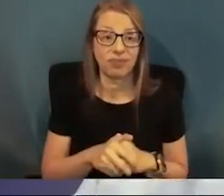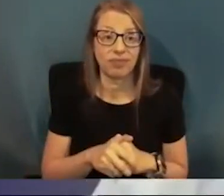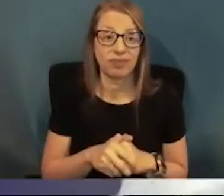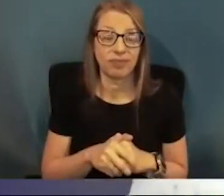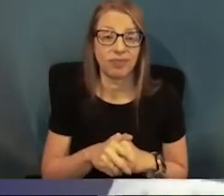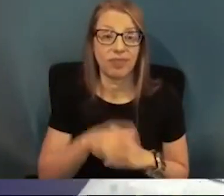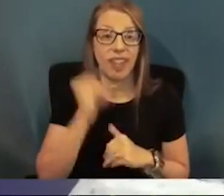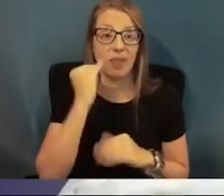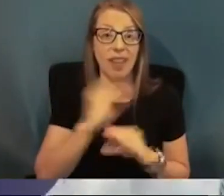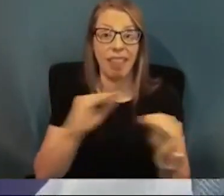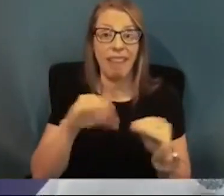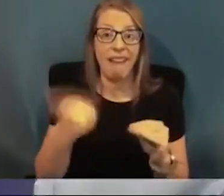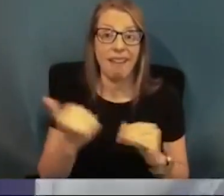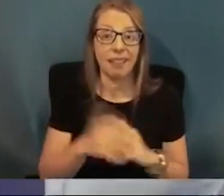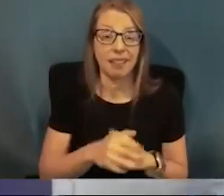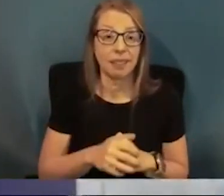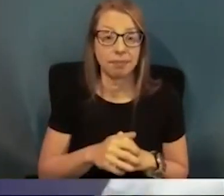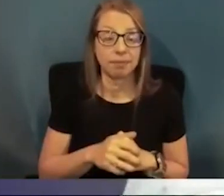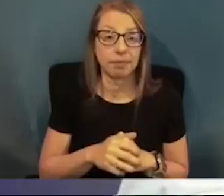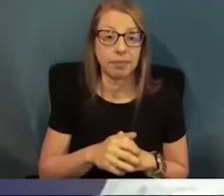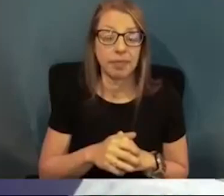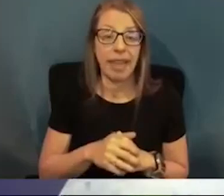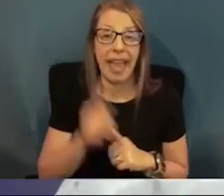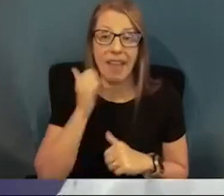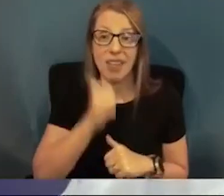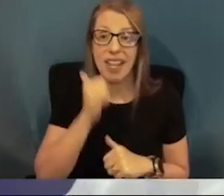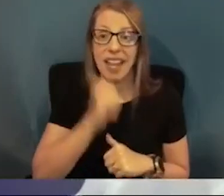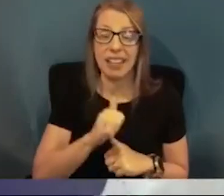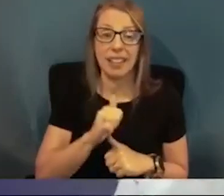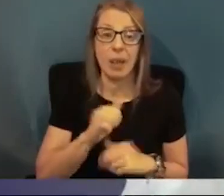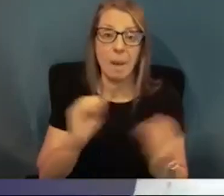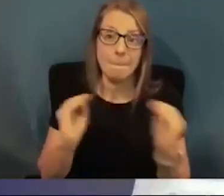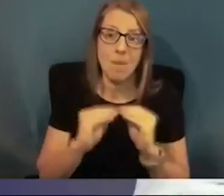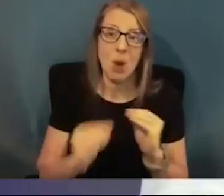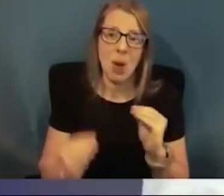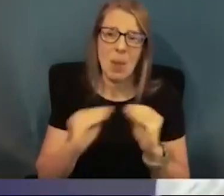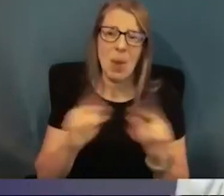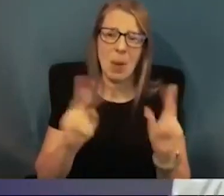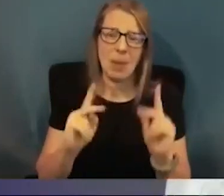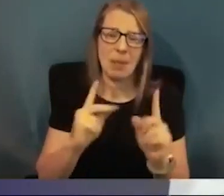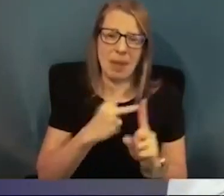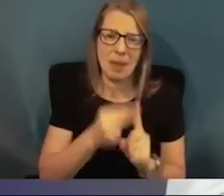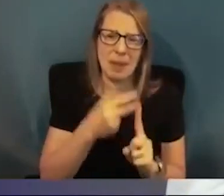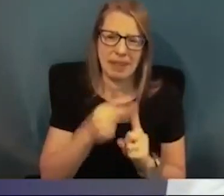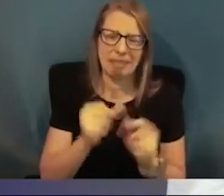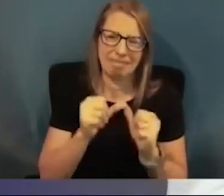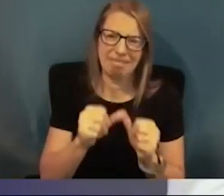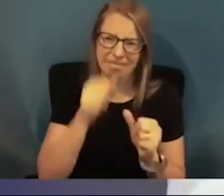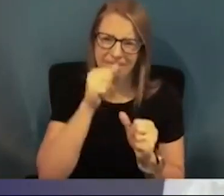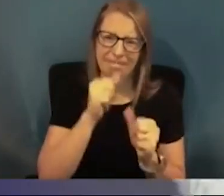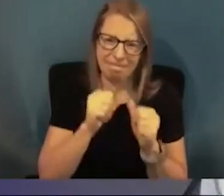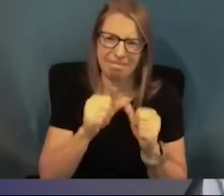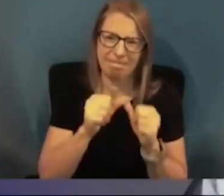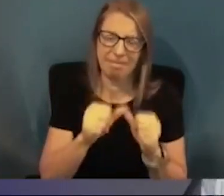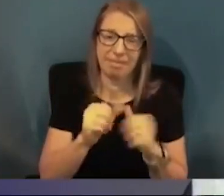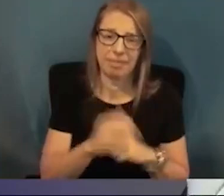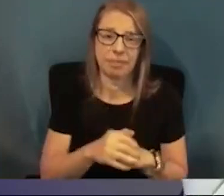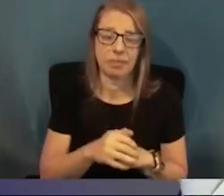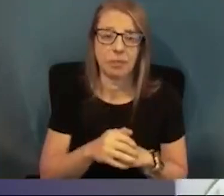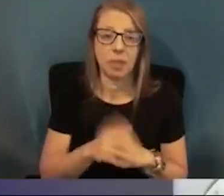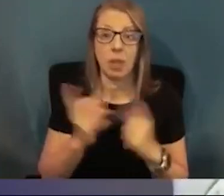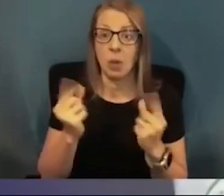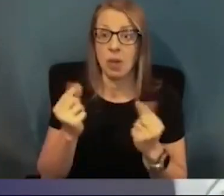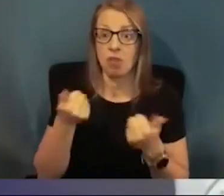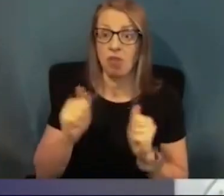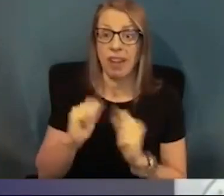just every day. There's just more and more people are getting vaccinated. Just keep chipping away, and all we can do is try to convince as many